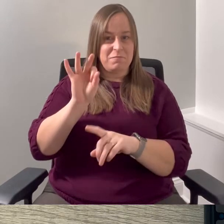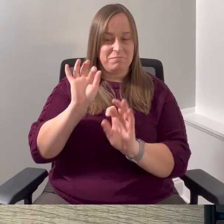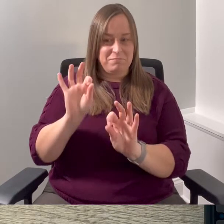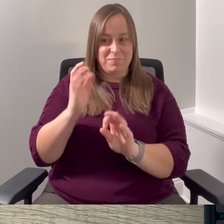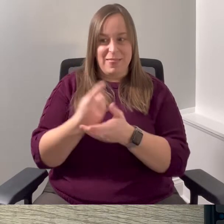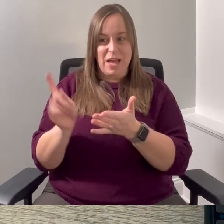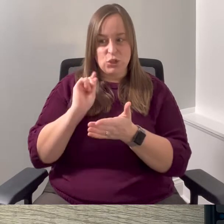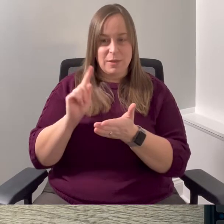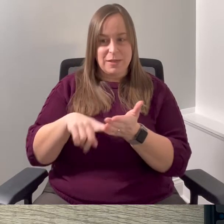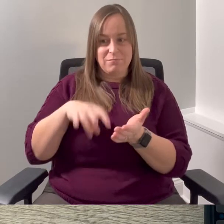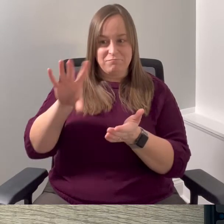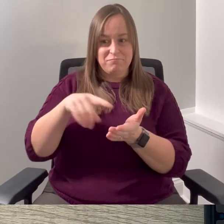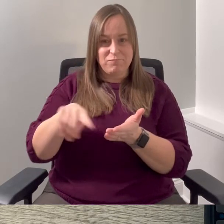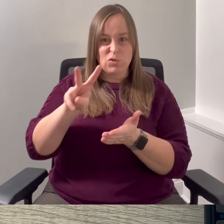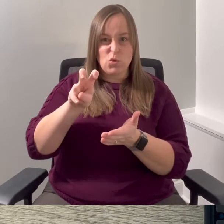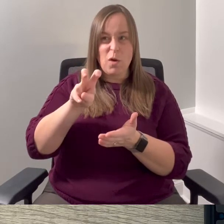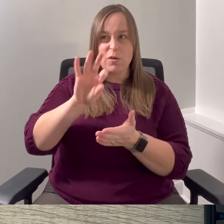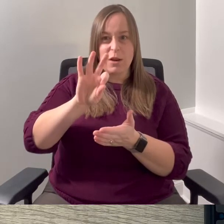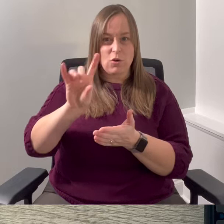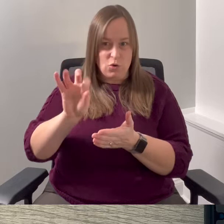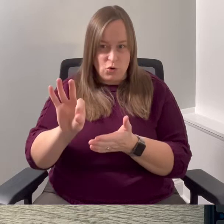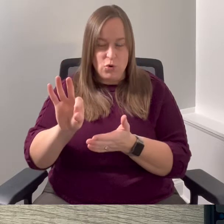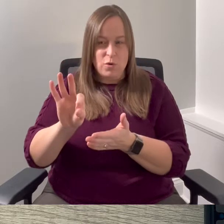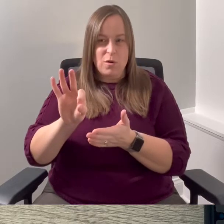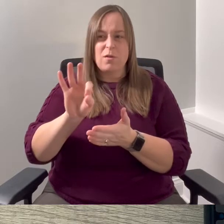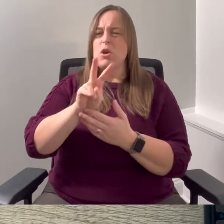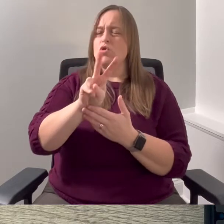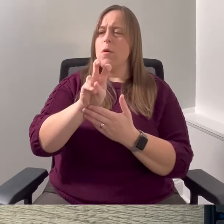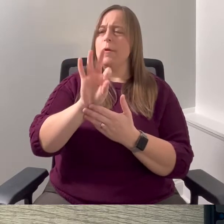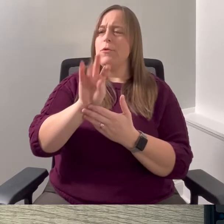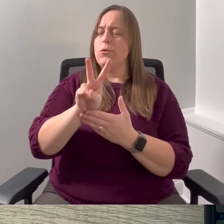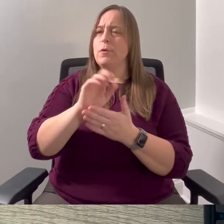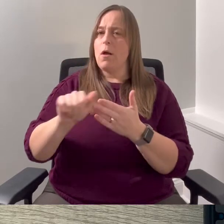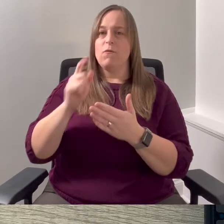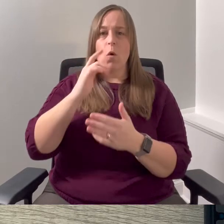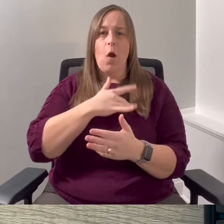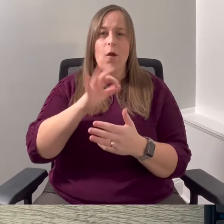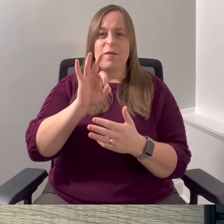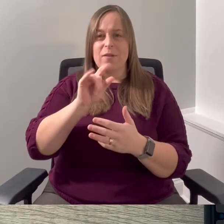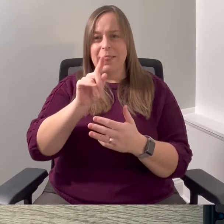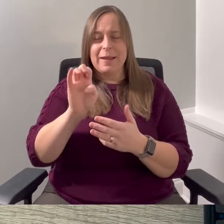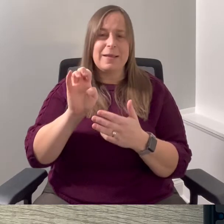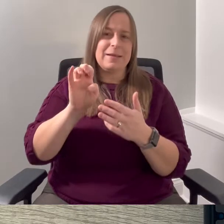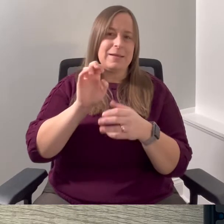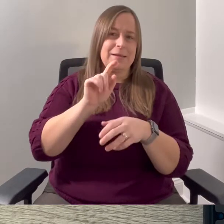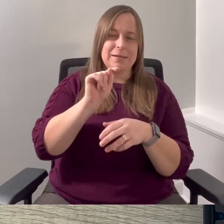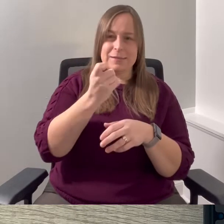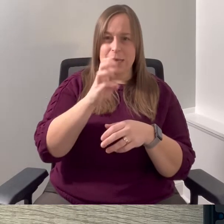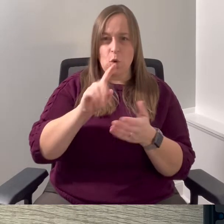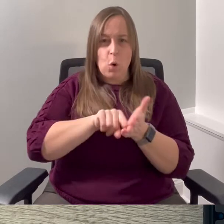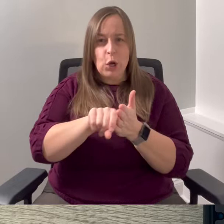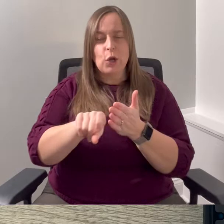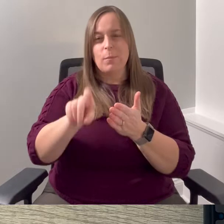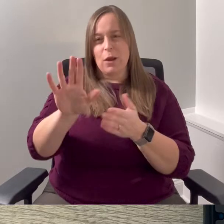pay $292 that we spent at the vet for some heart, flea, and tickworm and her blood work. And hopefully, I believe I still have